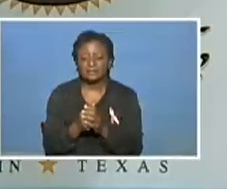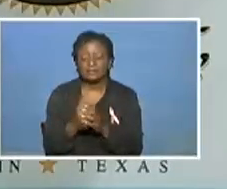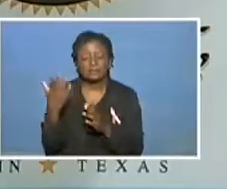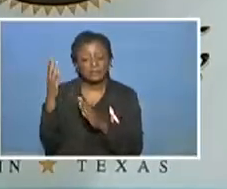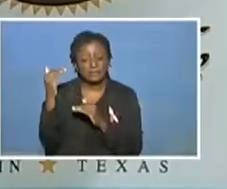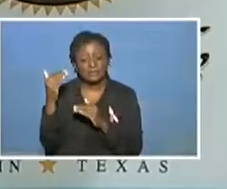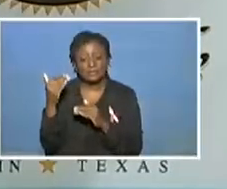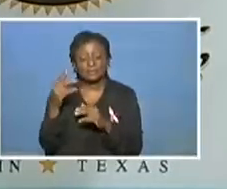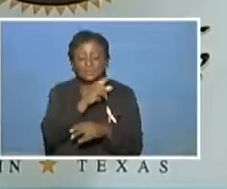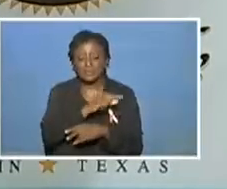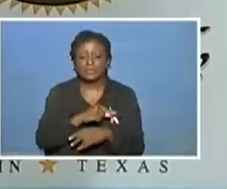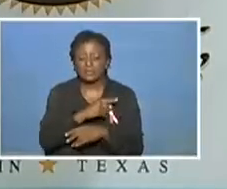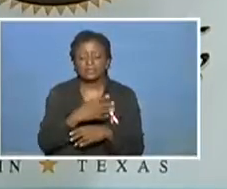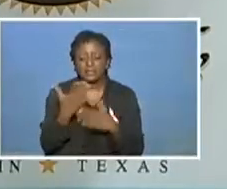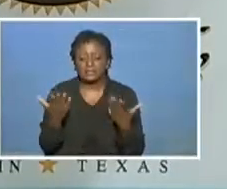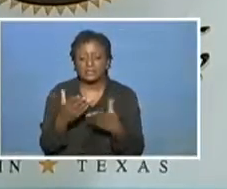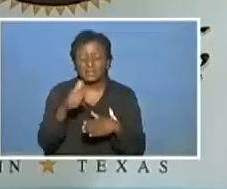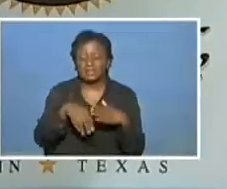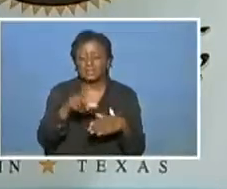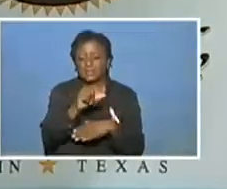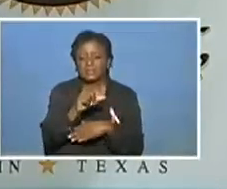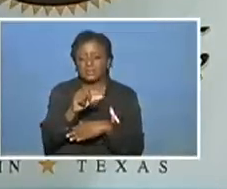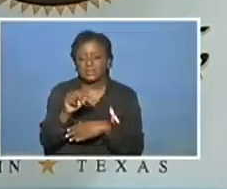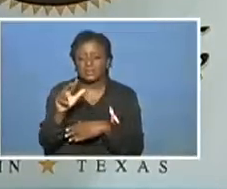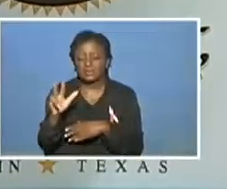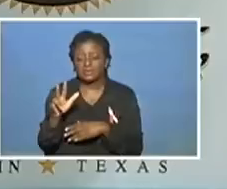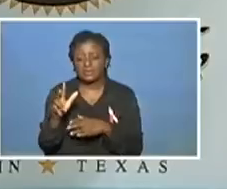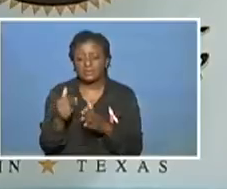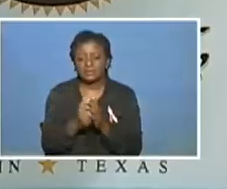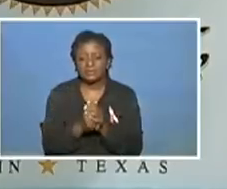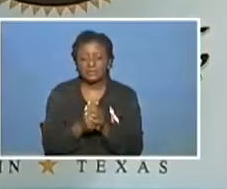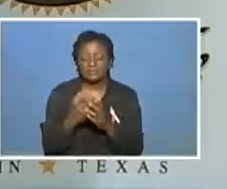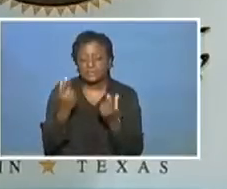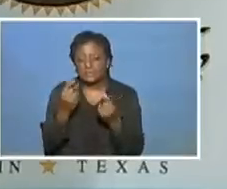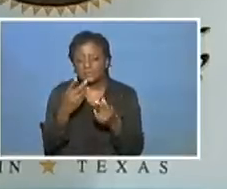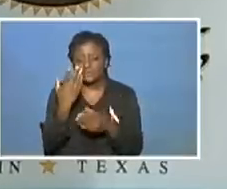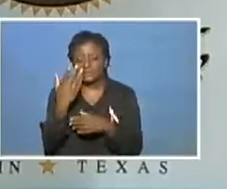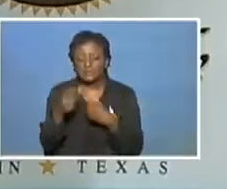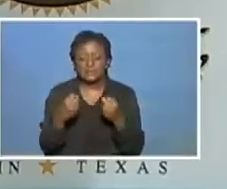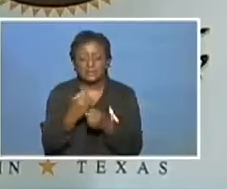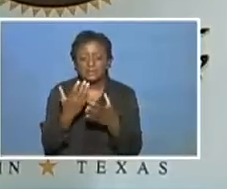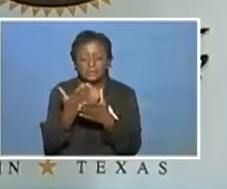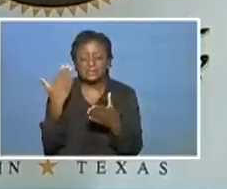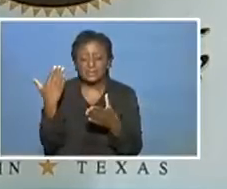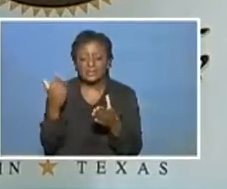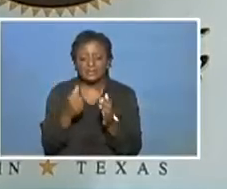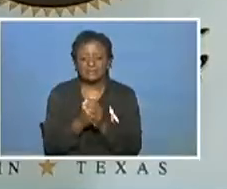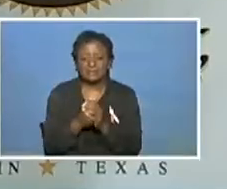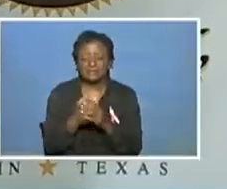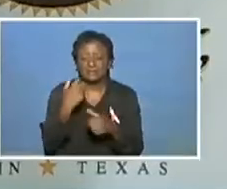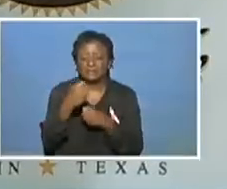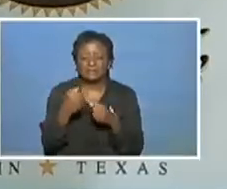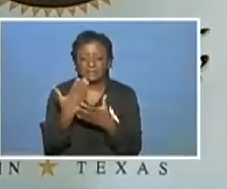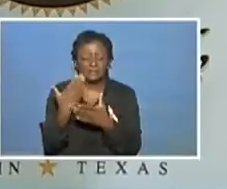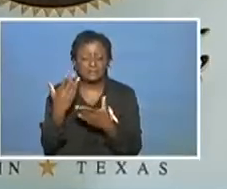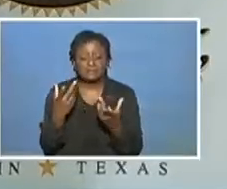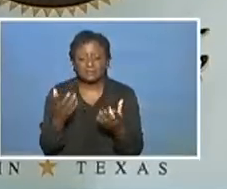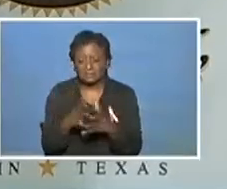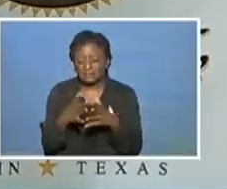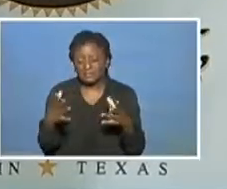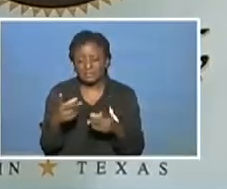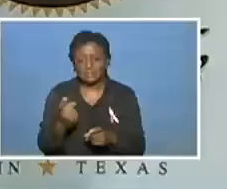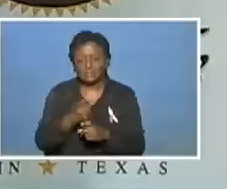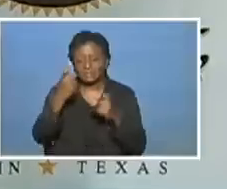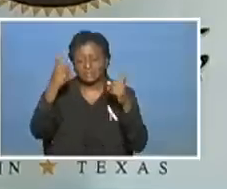here in 2023. We did it several years ago, and it was a tremendous success. It was the biggest viewership of